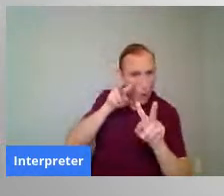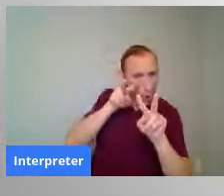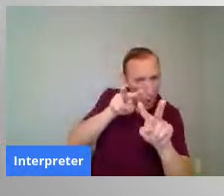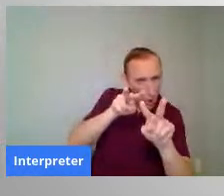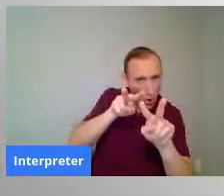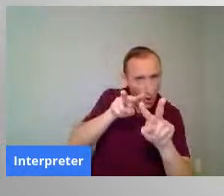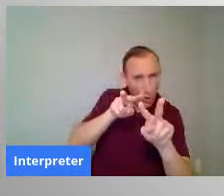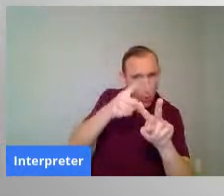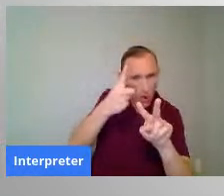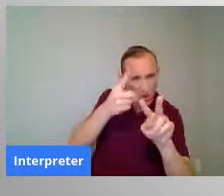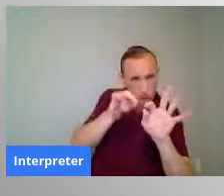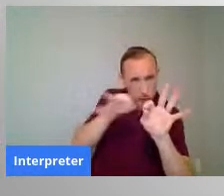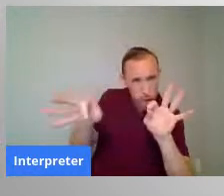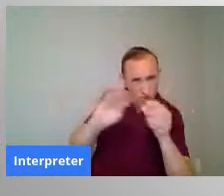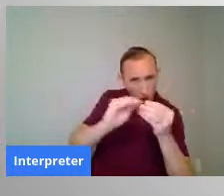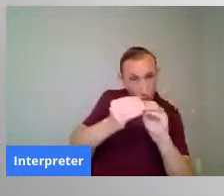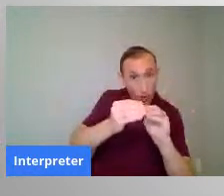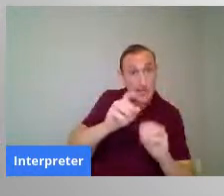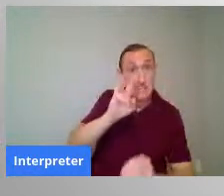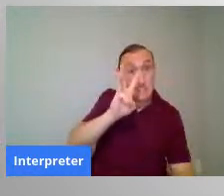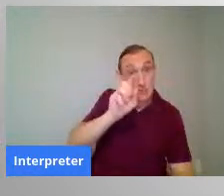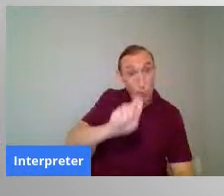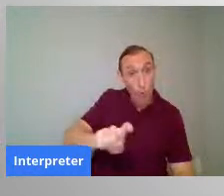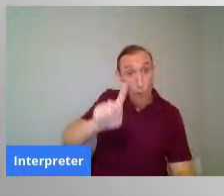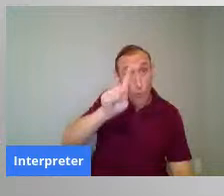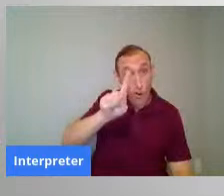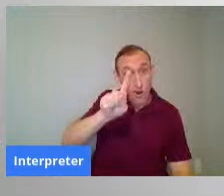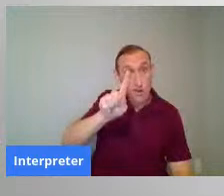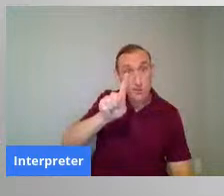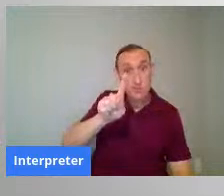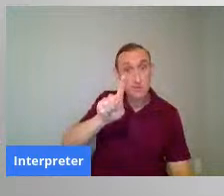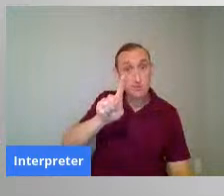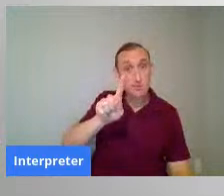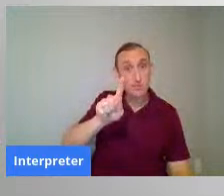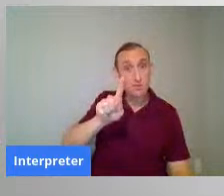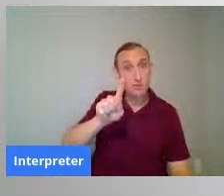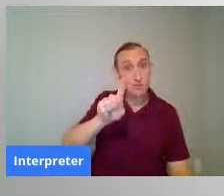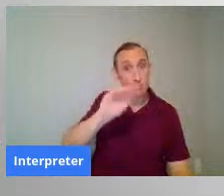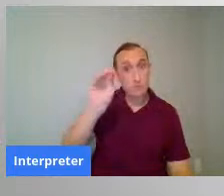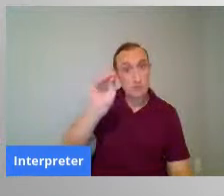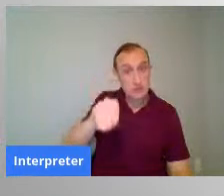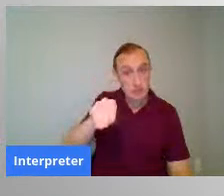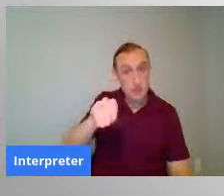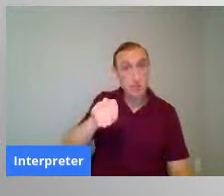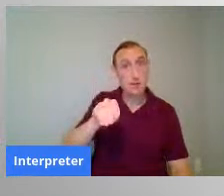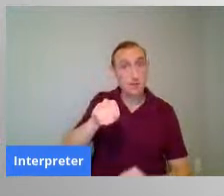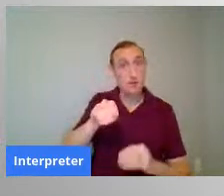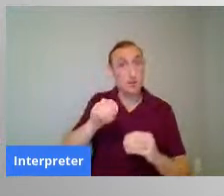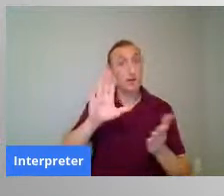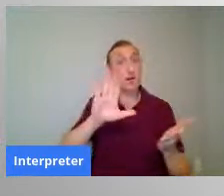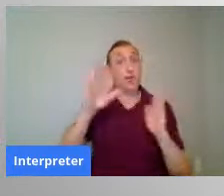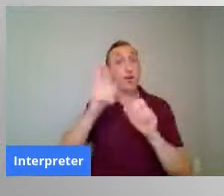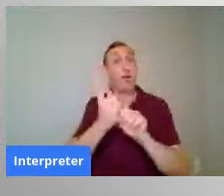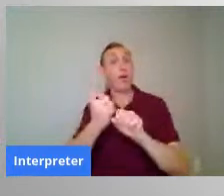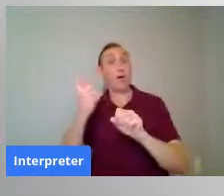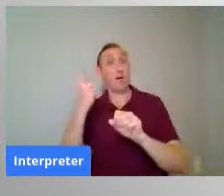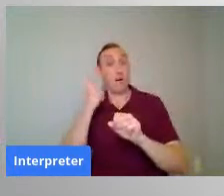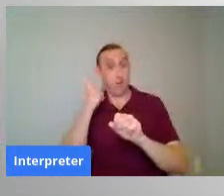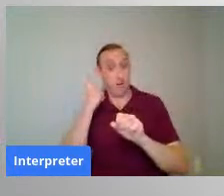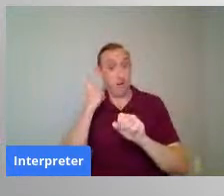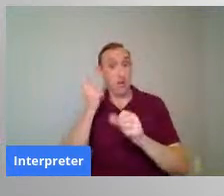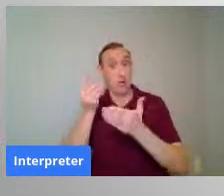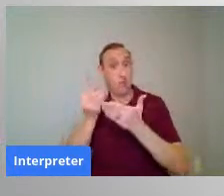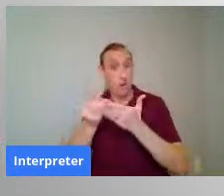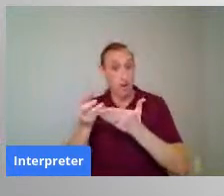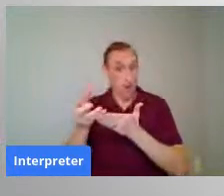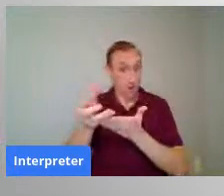6.1%. So that 6.1%, what that's saying is, compared to last year, the revenues